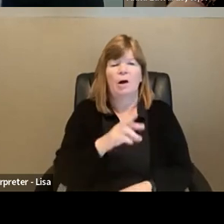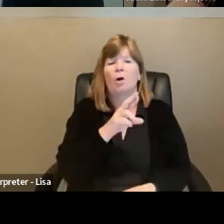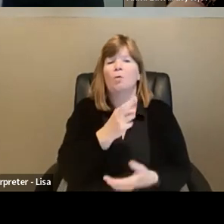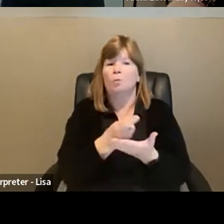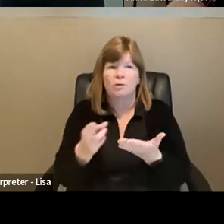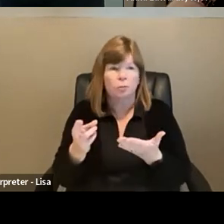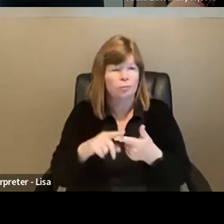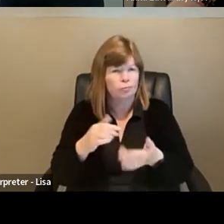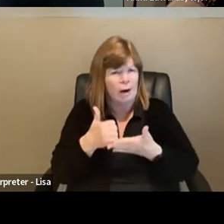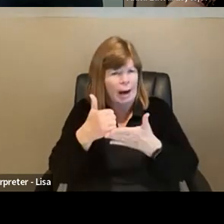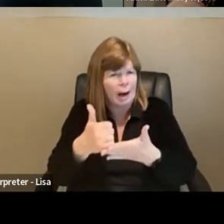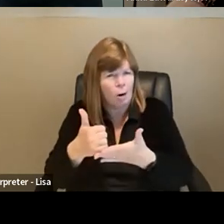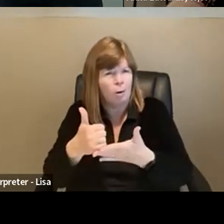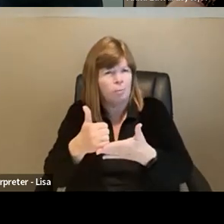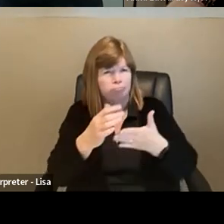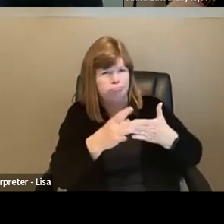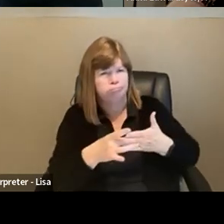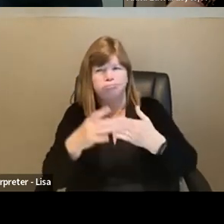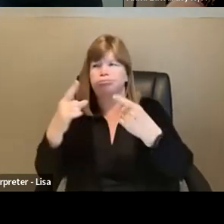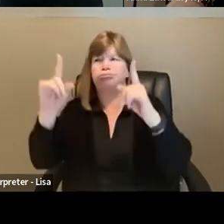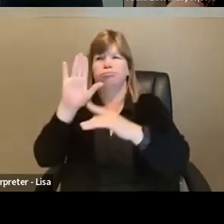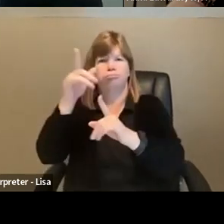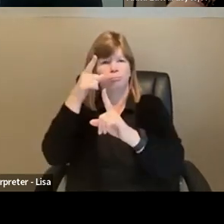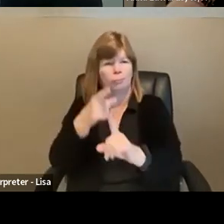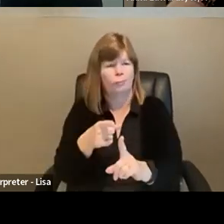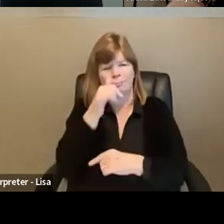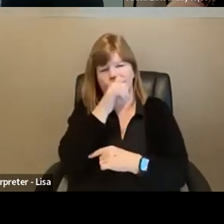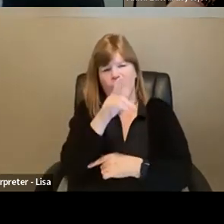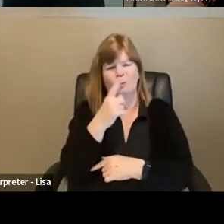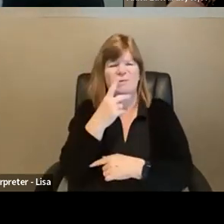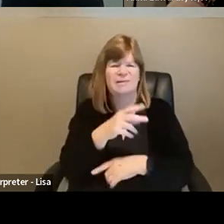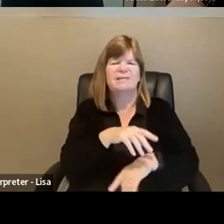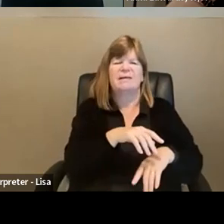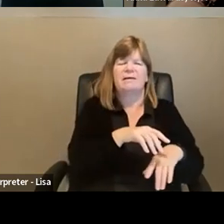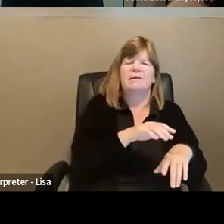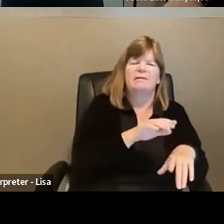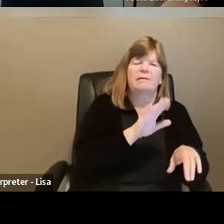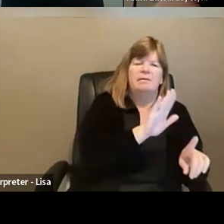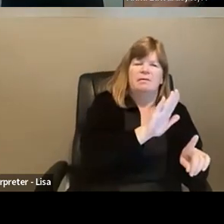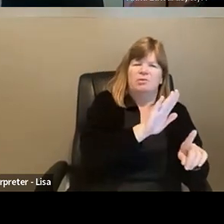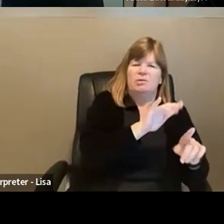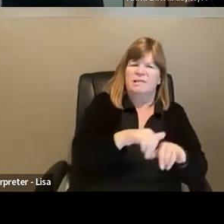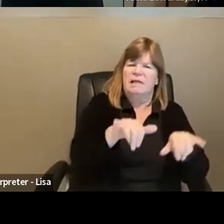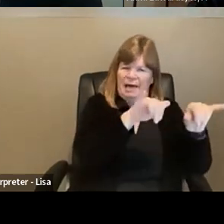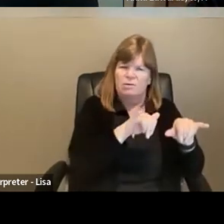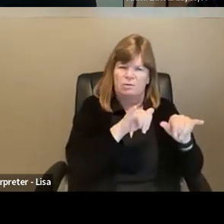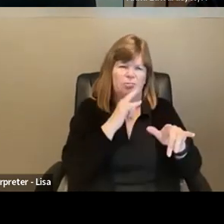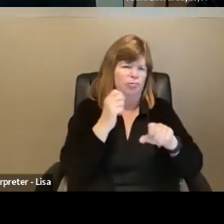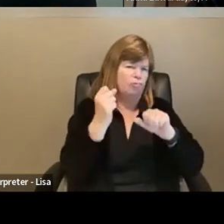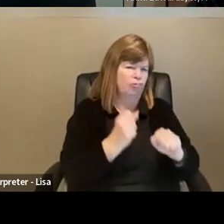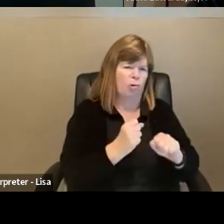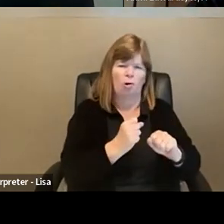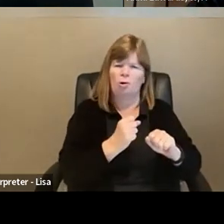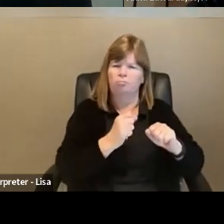to help accomplish those goals, you're going to see the ISTE standards, which is a very dynamic framework.